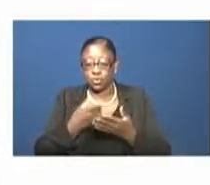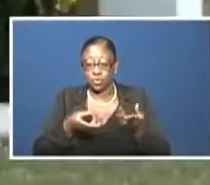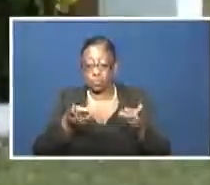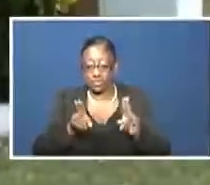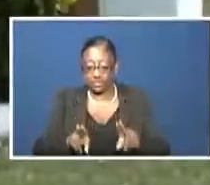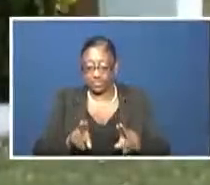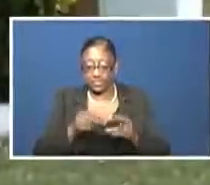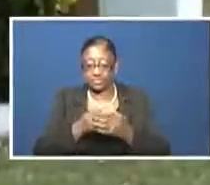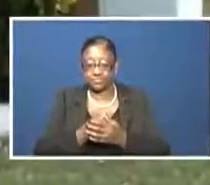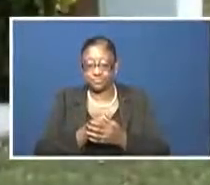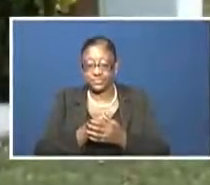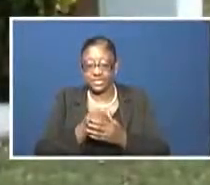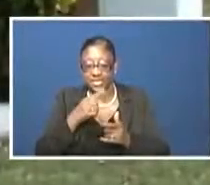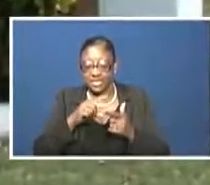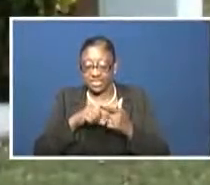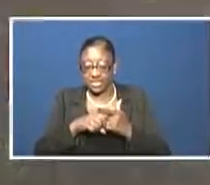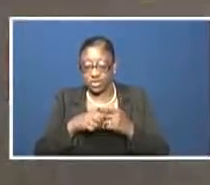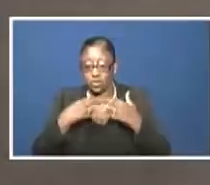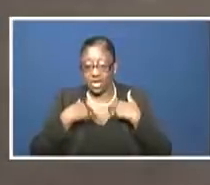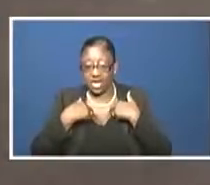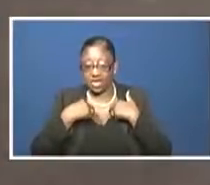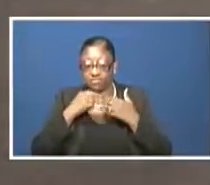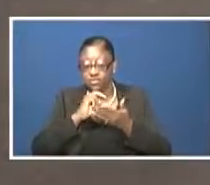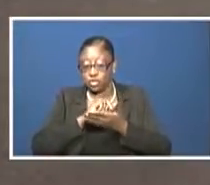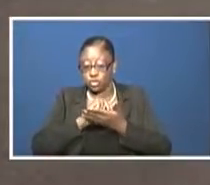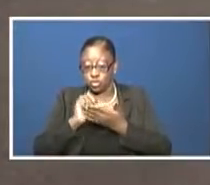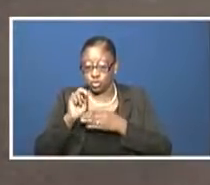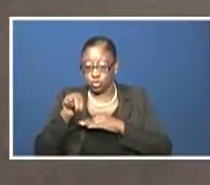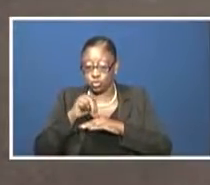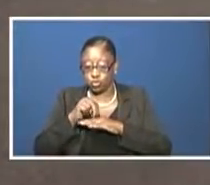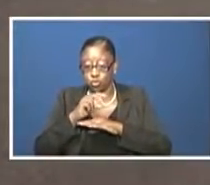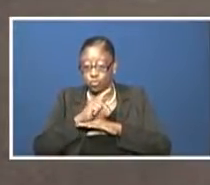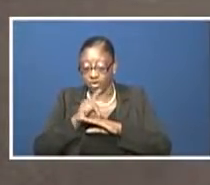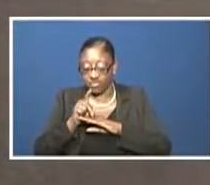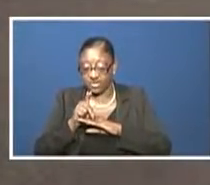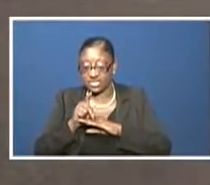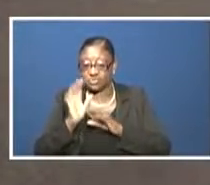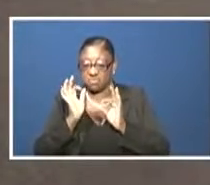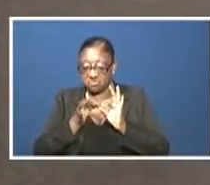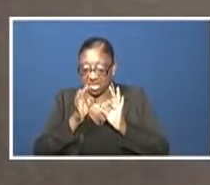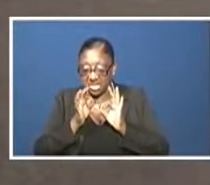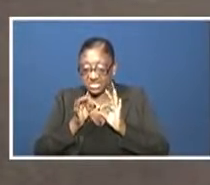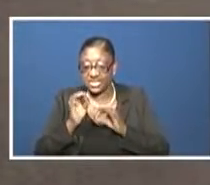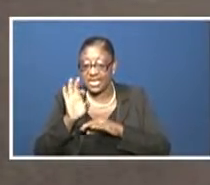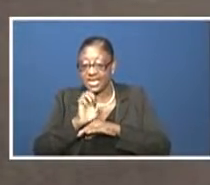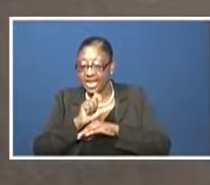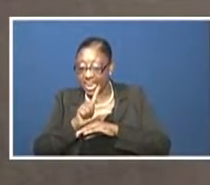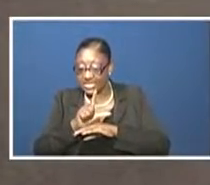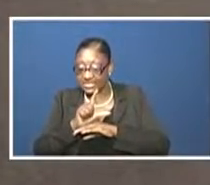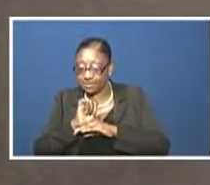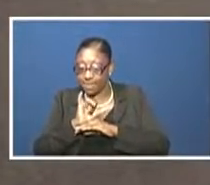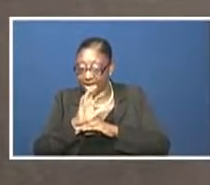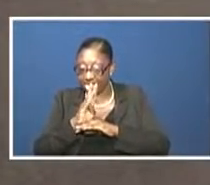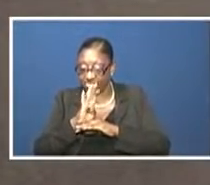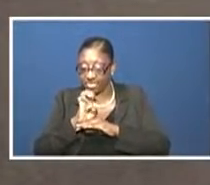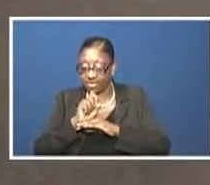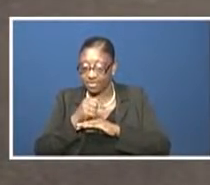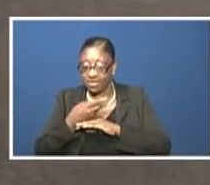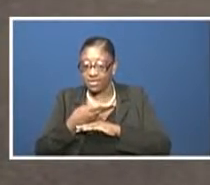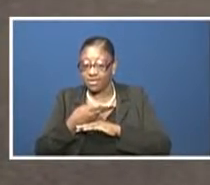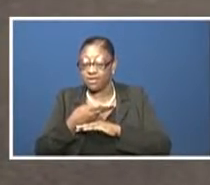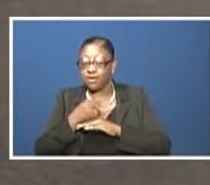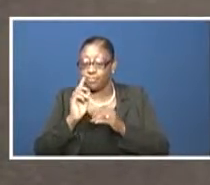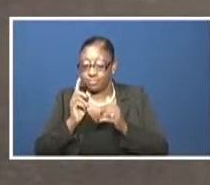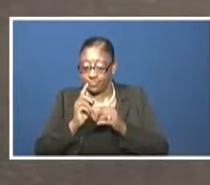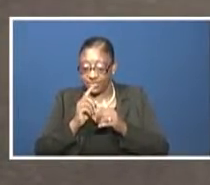would be. Healthcare facilities across New Providence will get an upgrade. We have the Elizabeth Estate facility. I just finished phase 1.